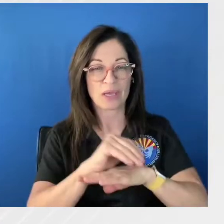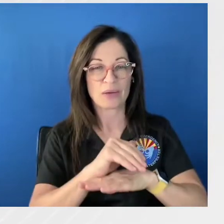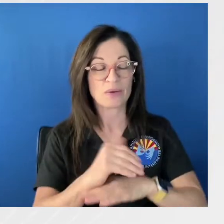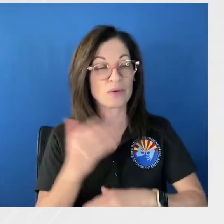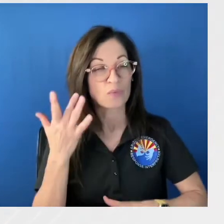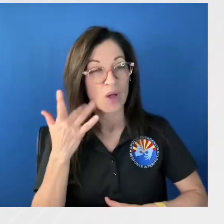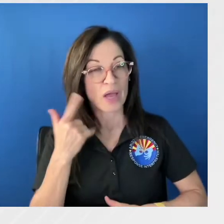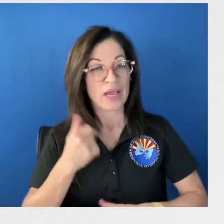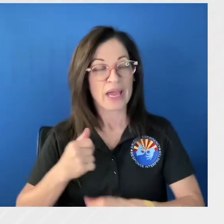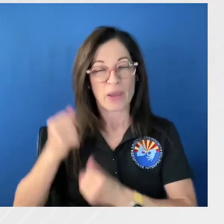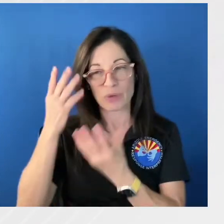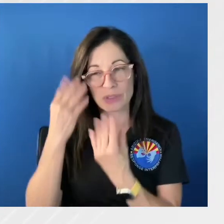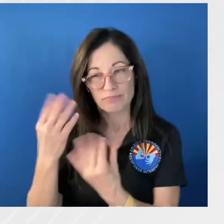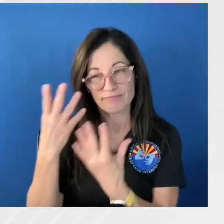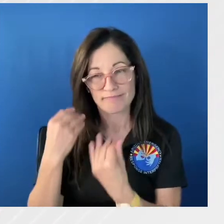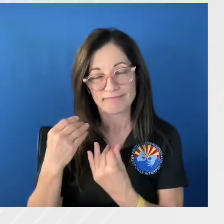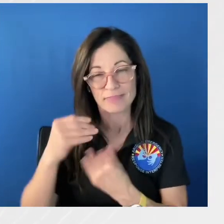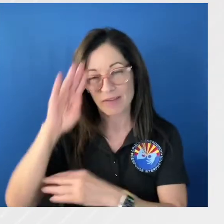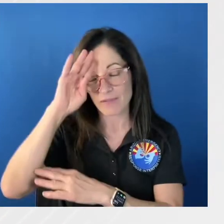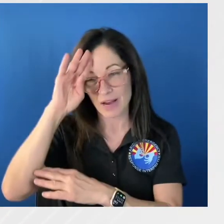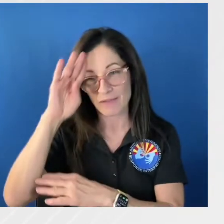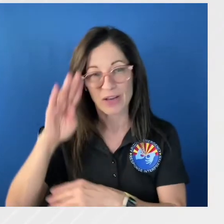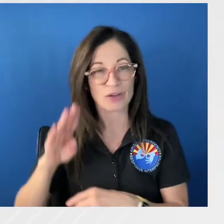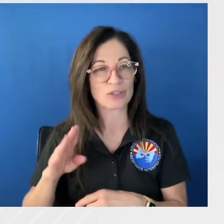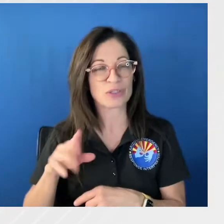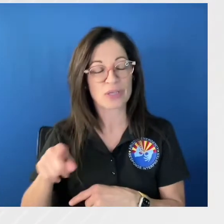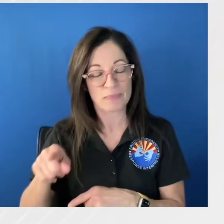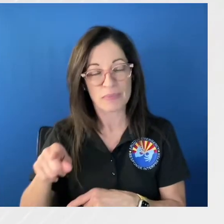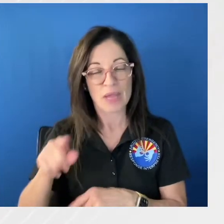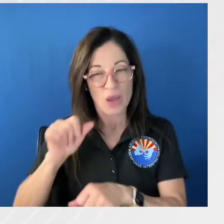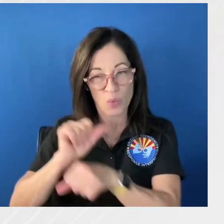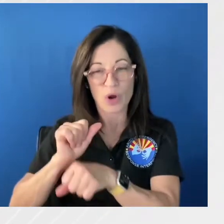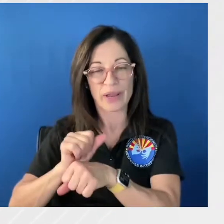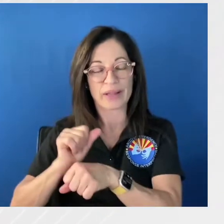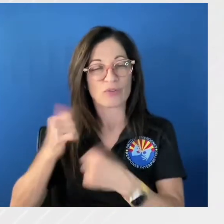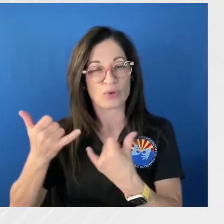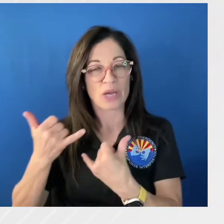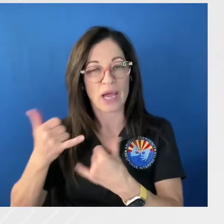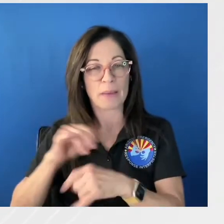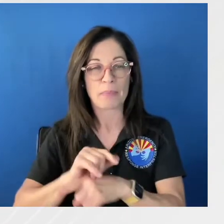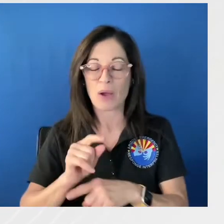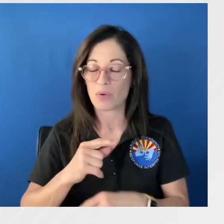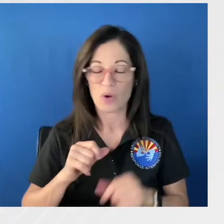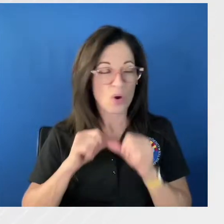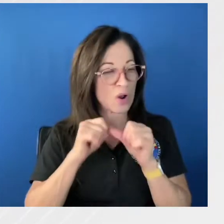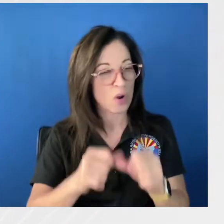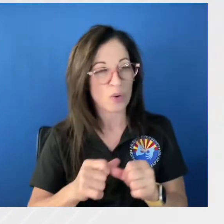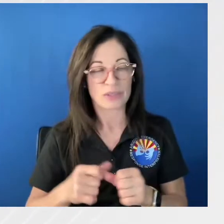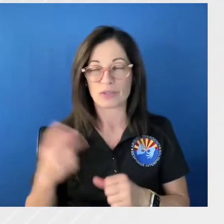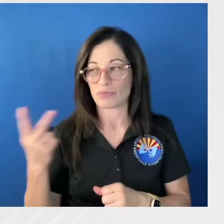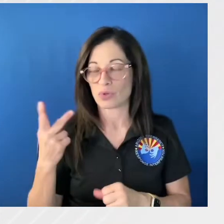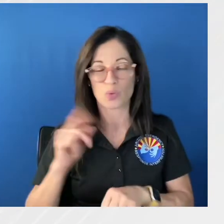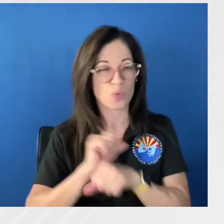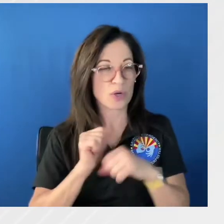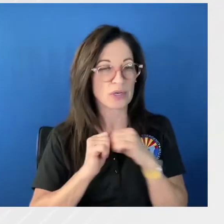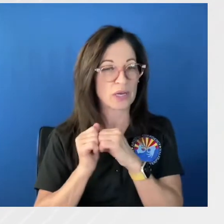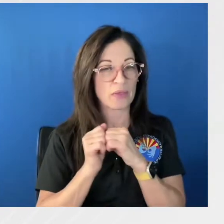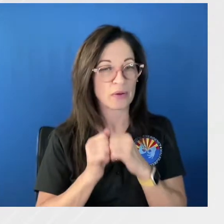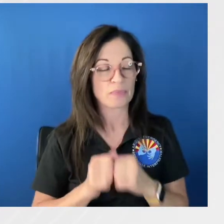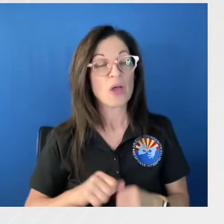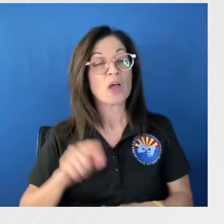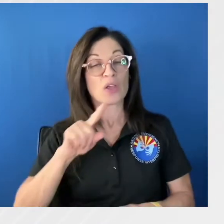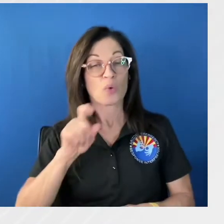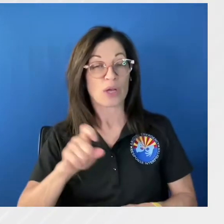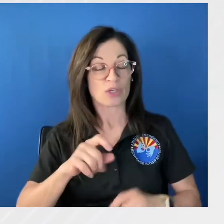briefing the troops and the firefighters out on the line, but we're in constant conversation. So the question is about that west side of the